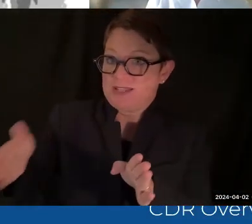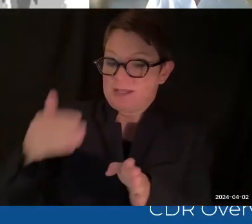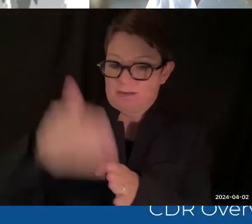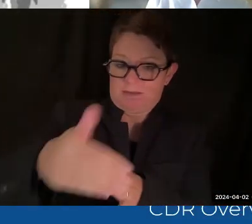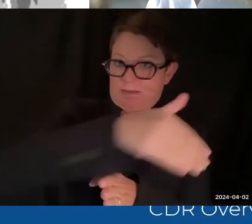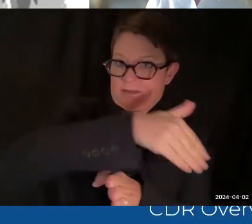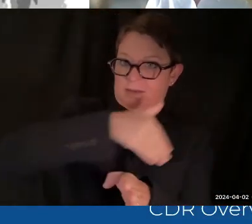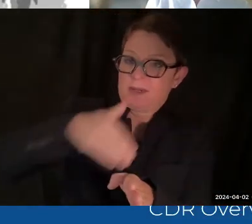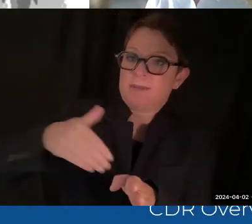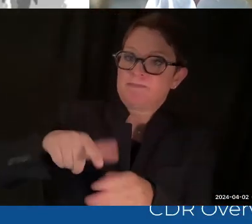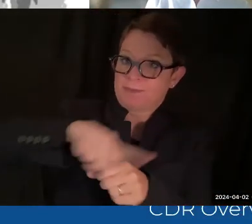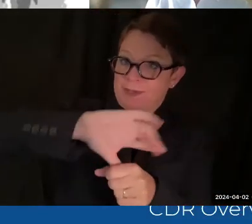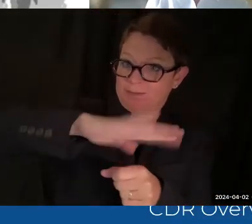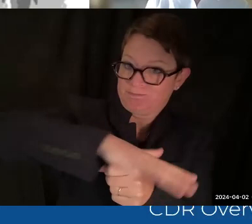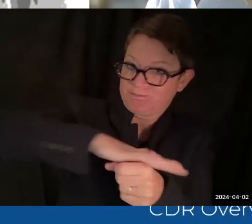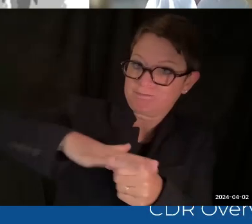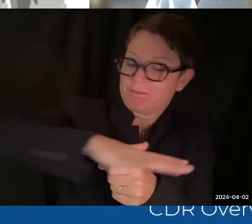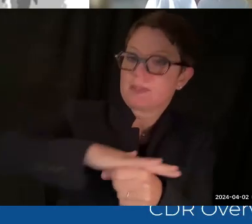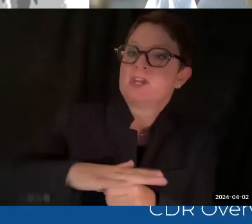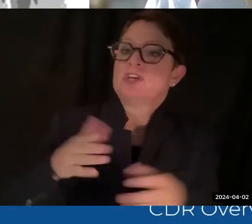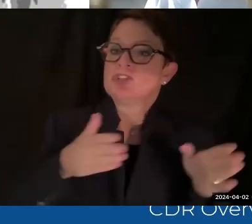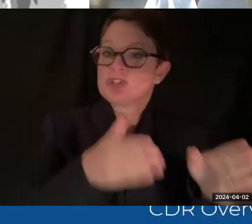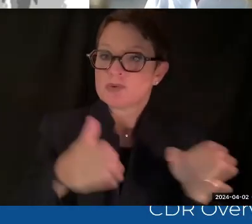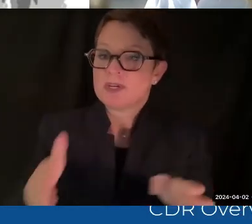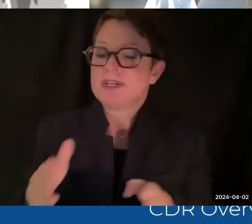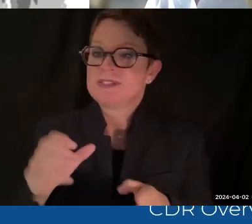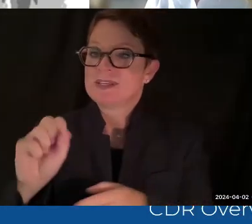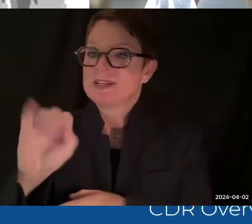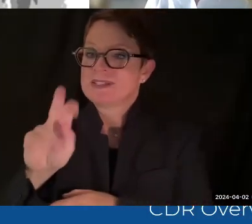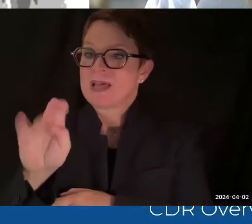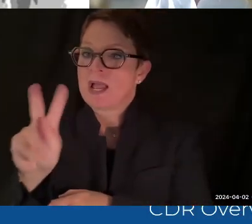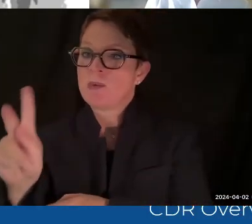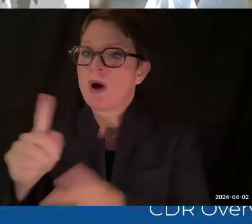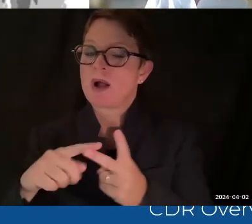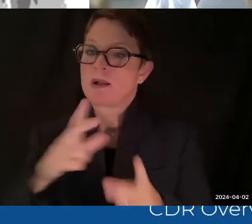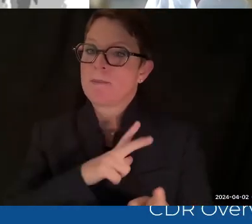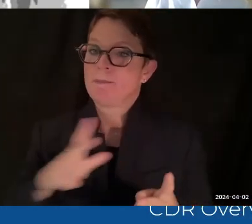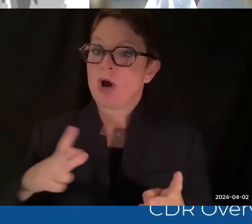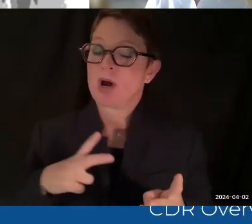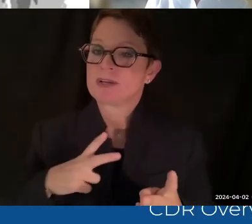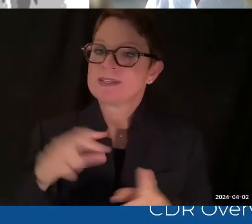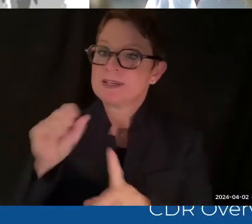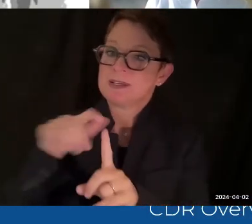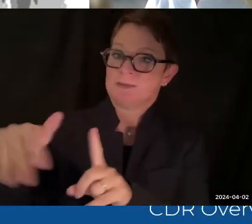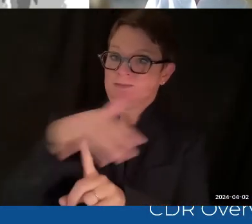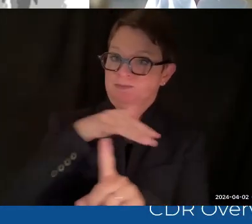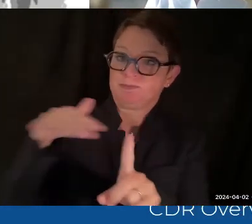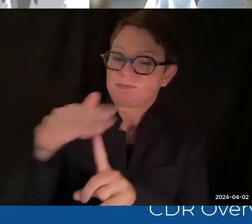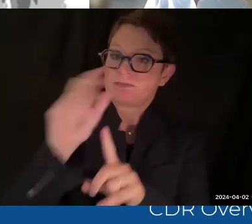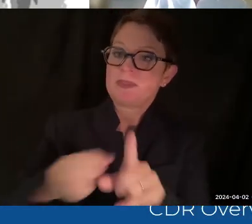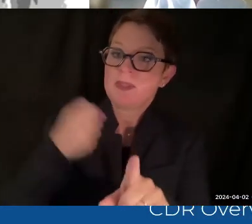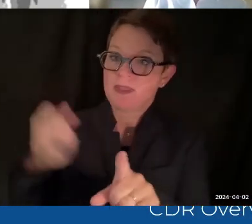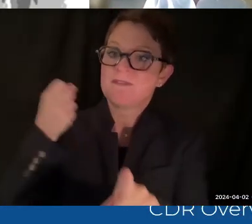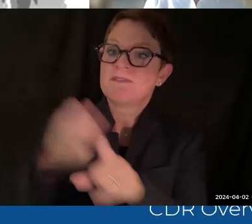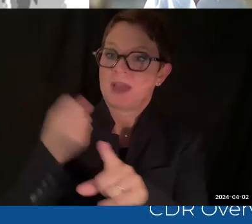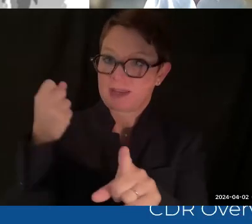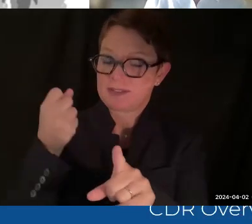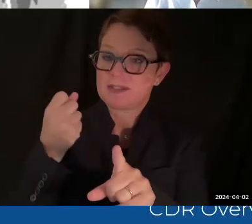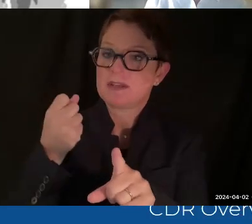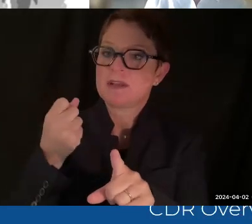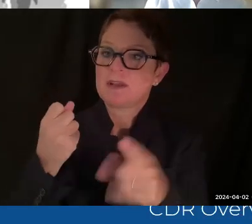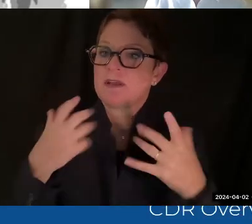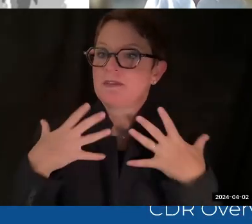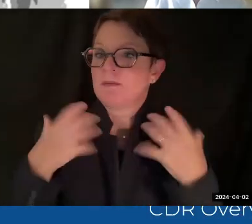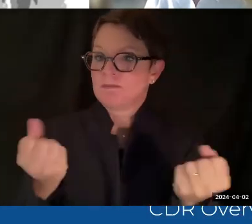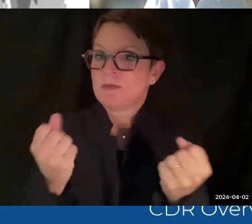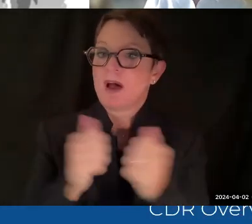streets, sidewalks, and parks. Conditions in the public realm have a powerful effect on the well-being